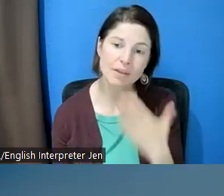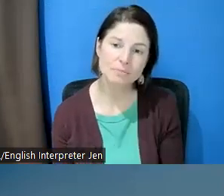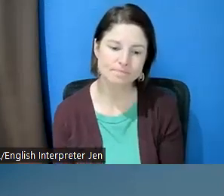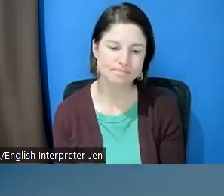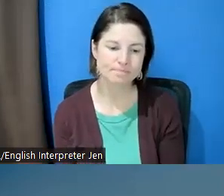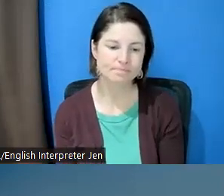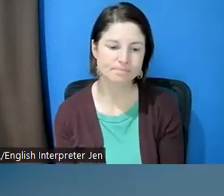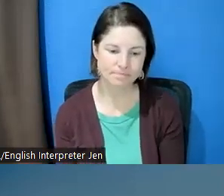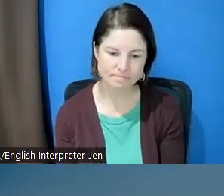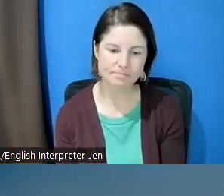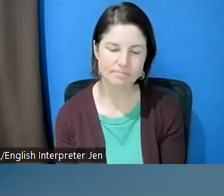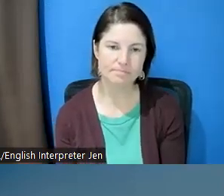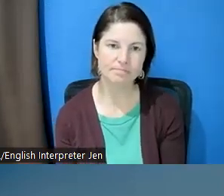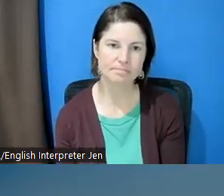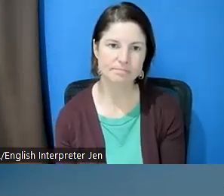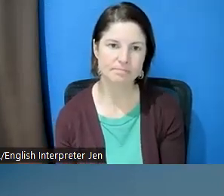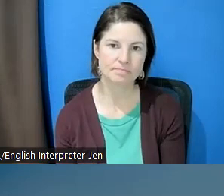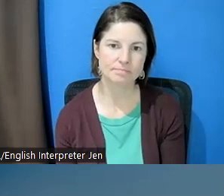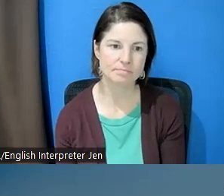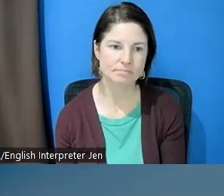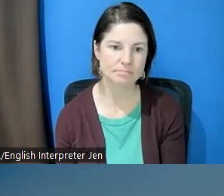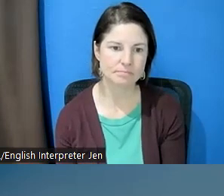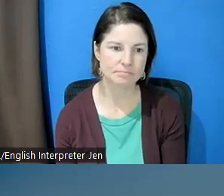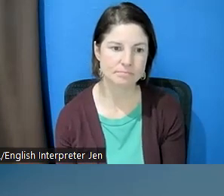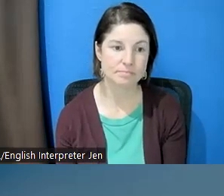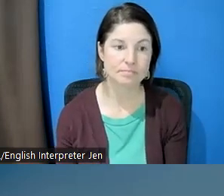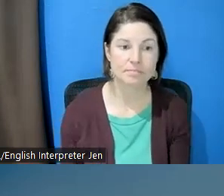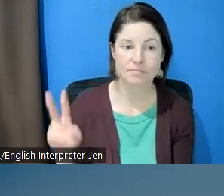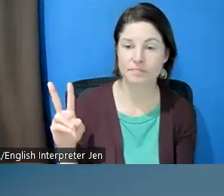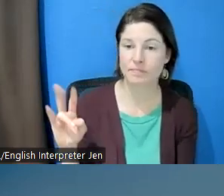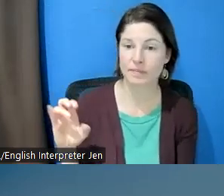All right, and I see a hand up from Vicky.